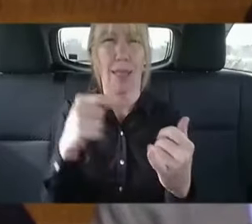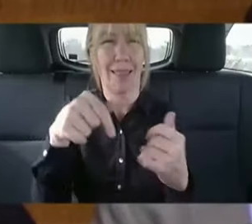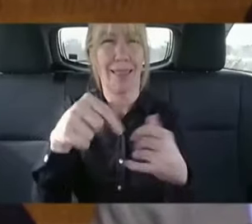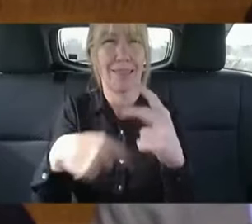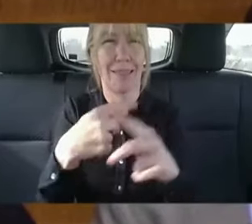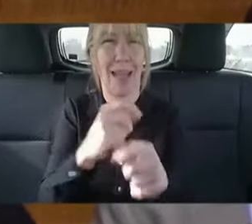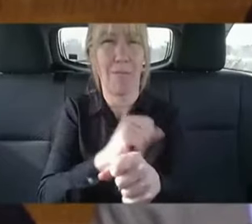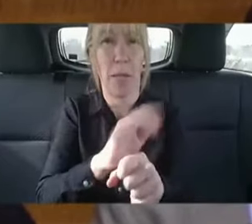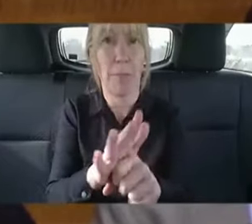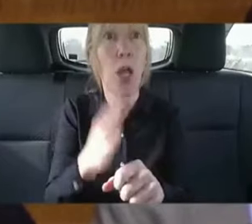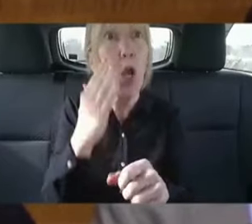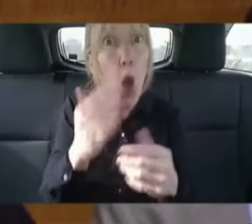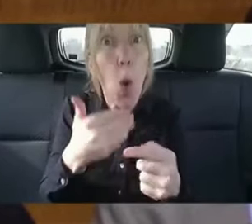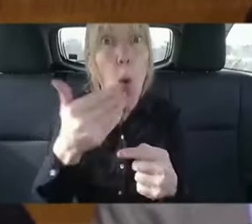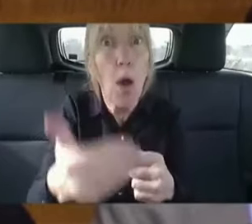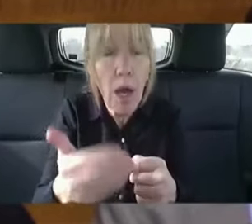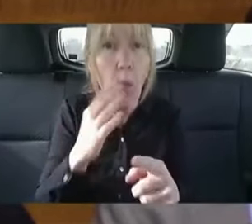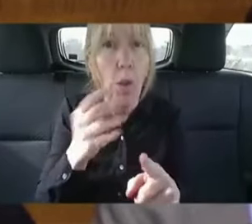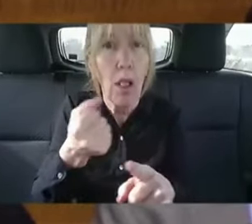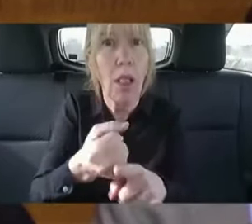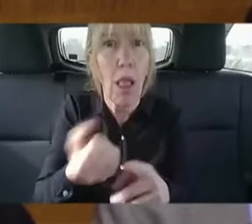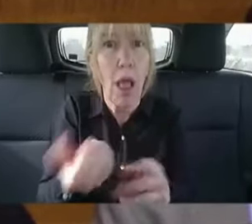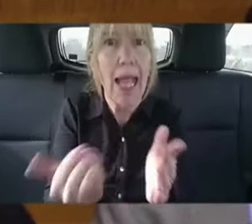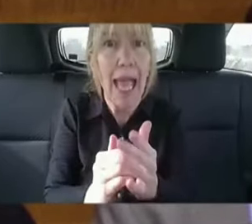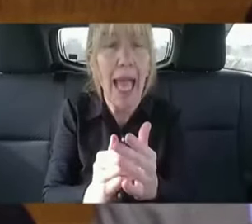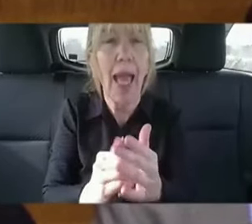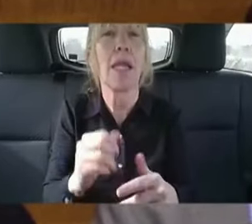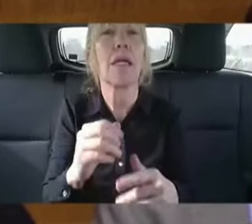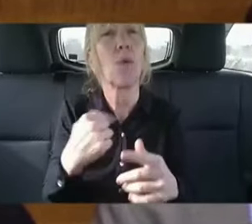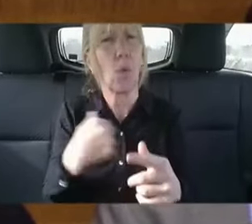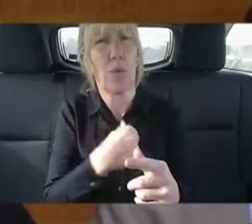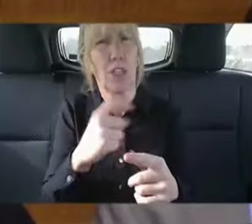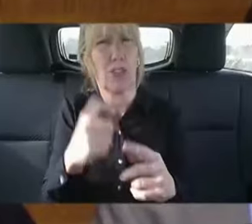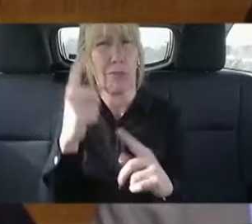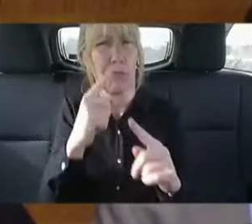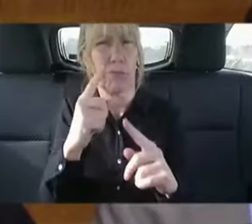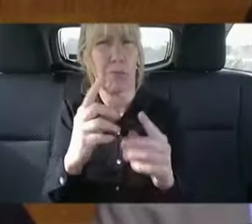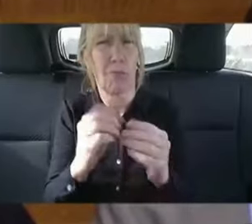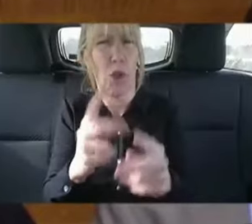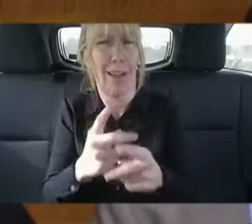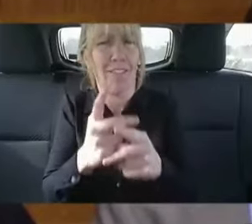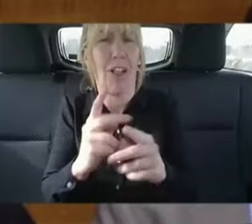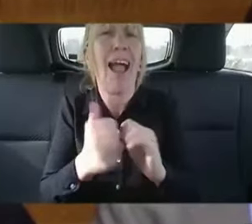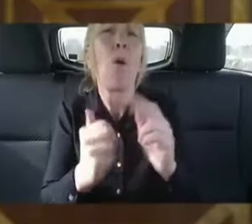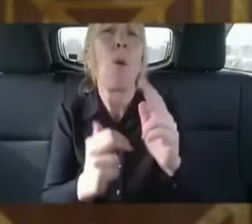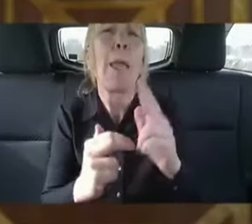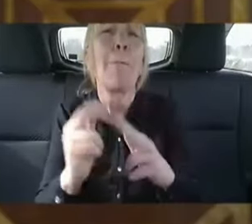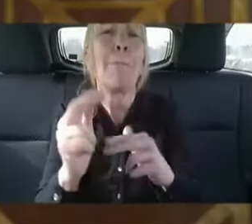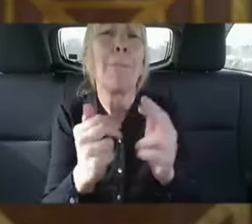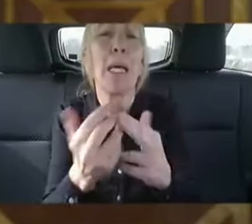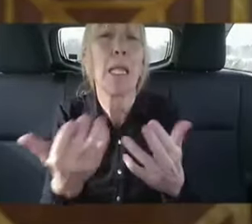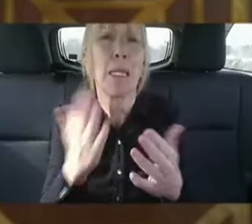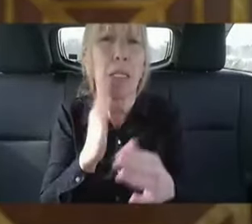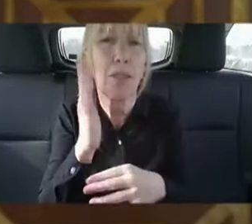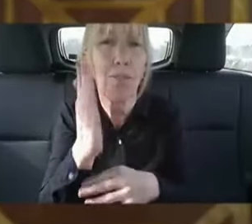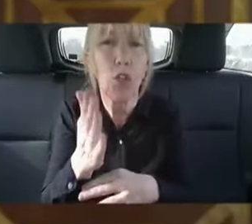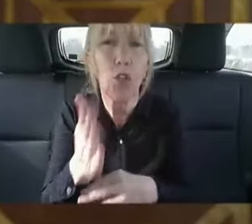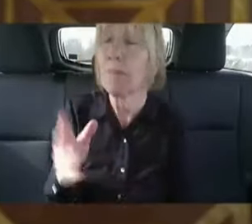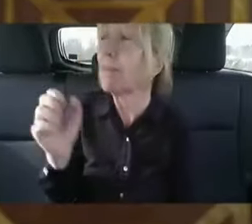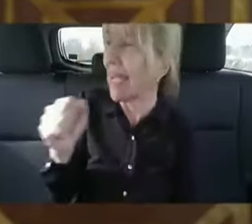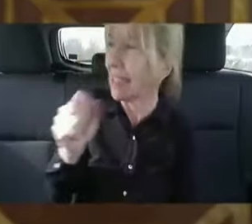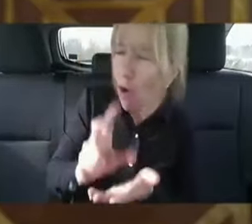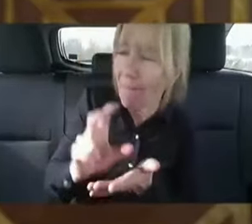another, shouldn't we be considering more carefully how we build things in the future? Yes, yes. So investment in